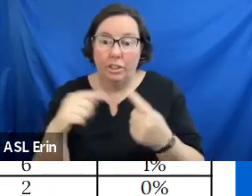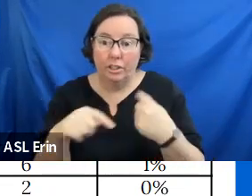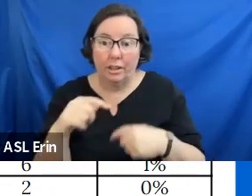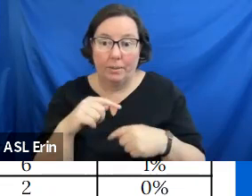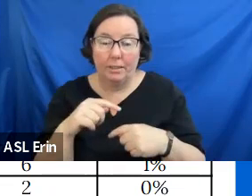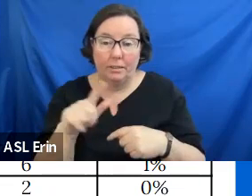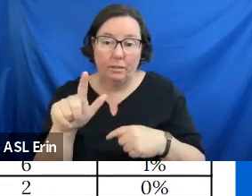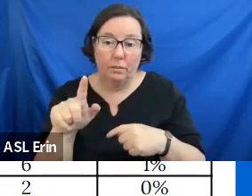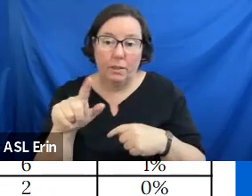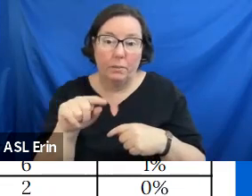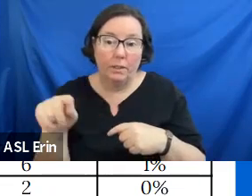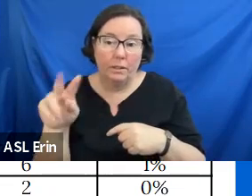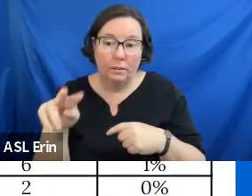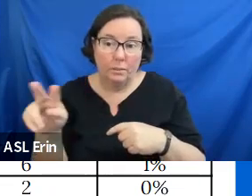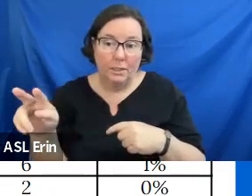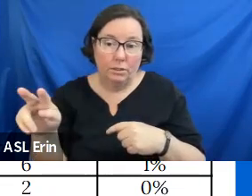process,